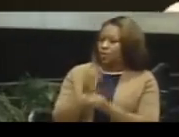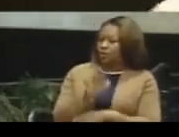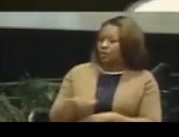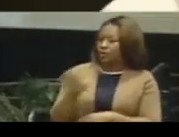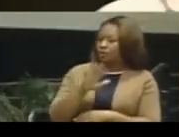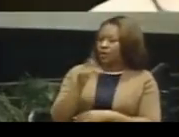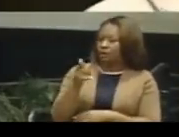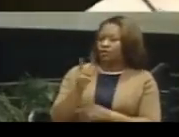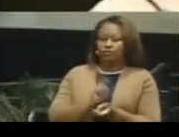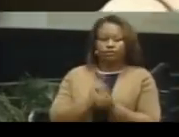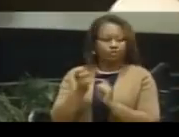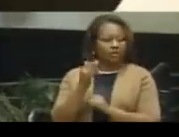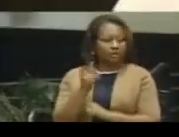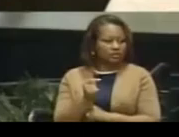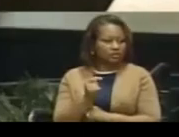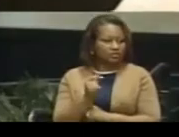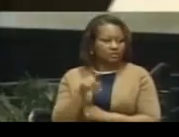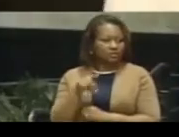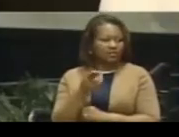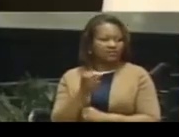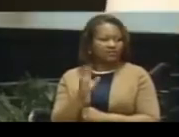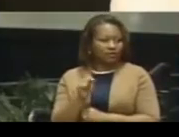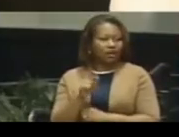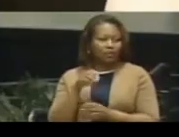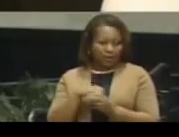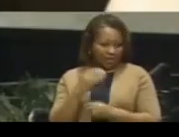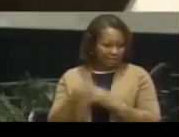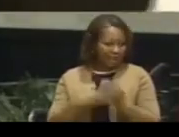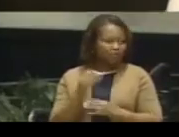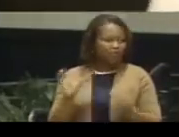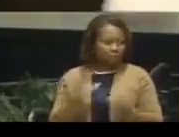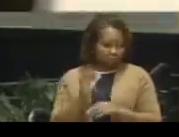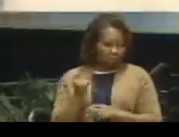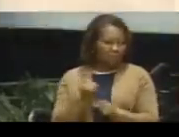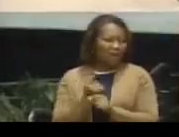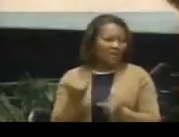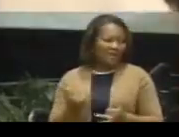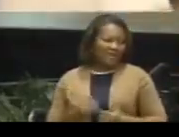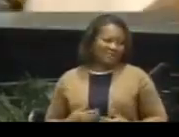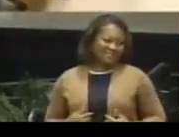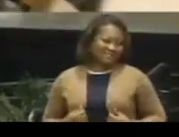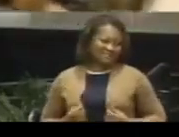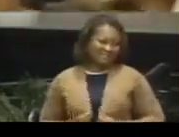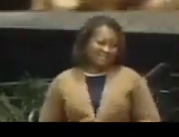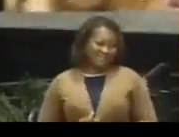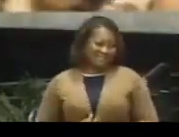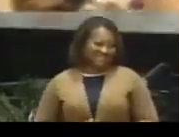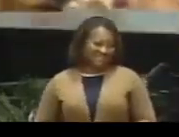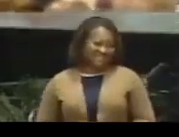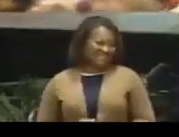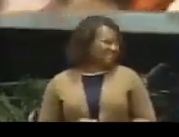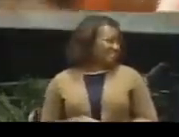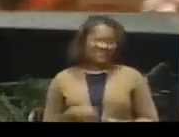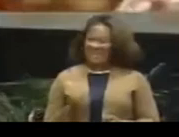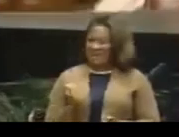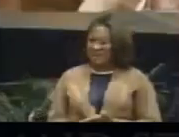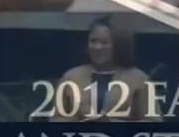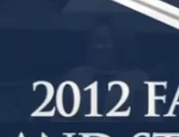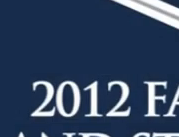turning prompts into questions. So frat, we're in motion. We're doing it right now. Amen.